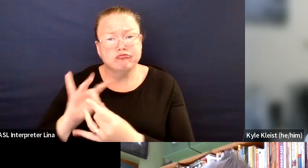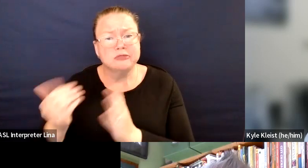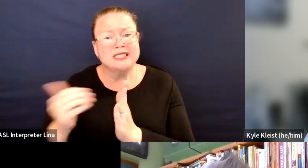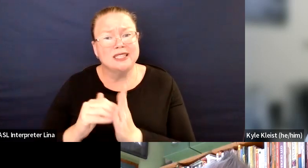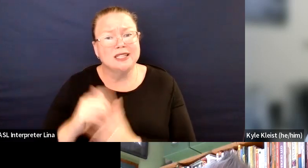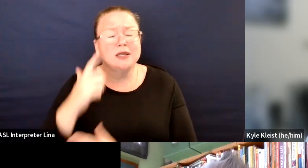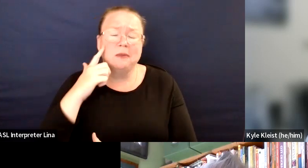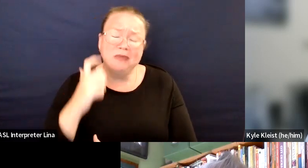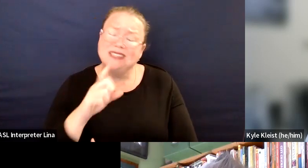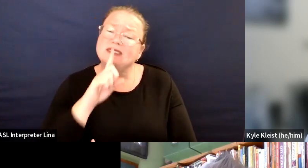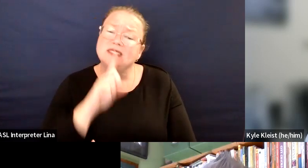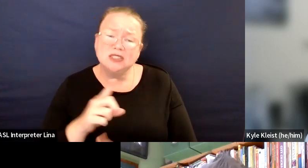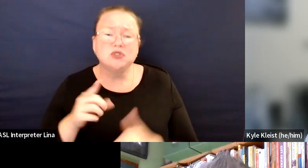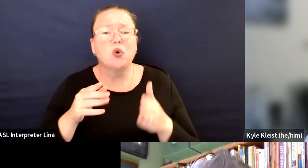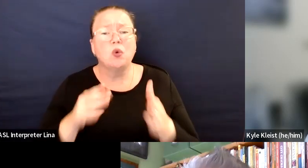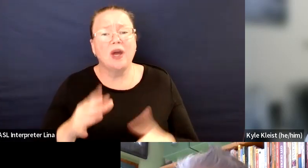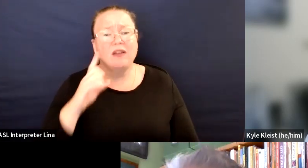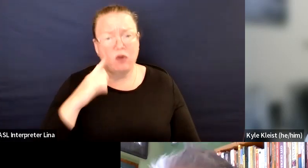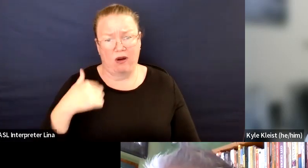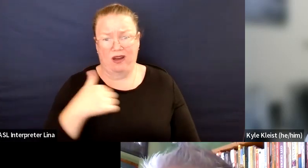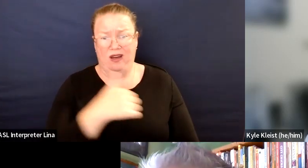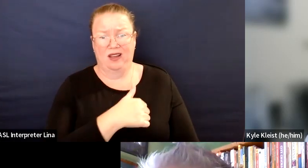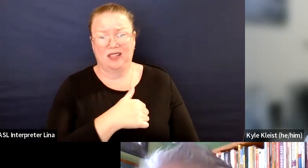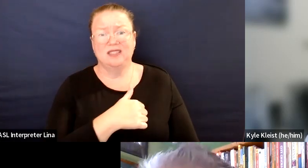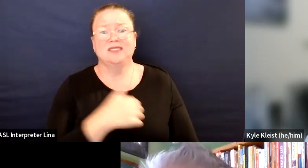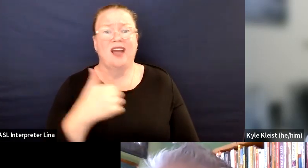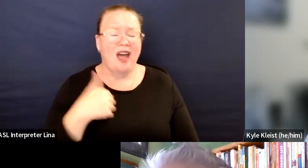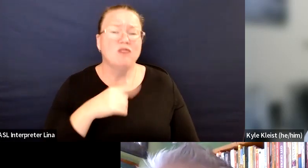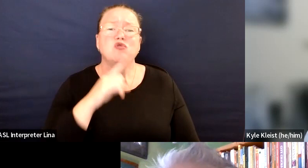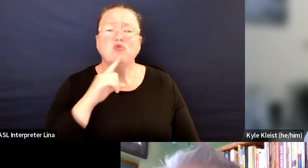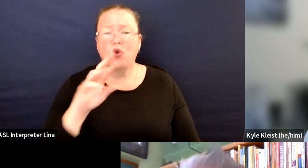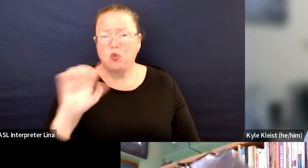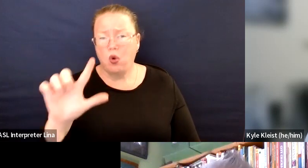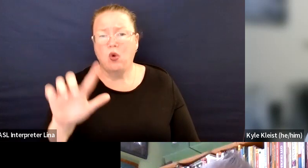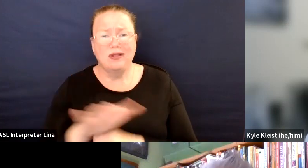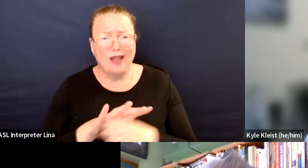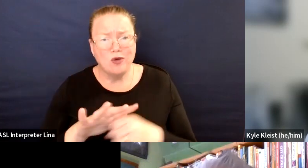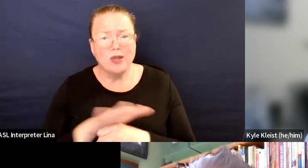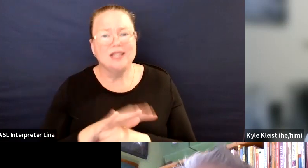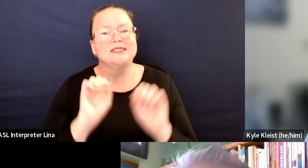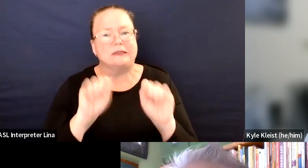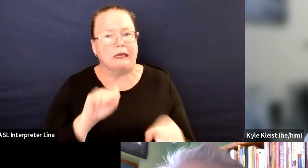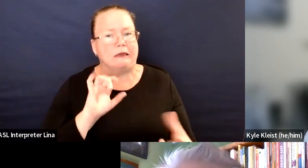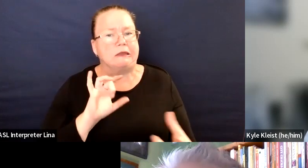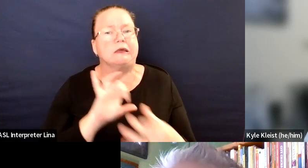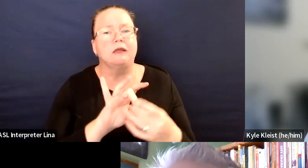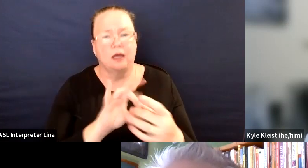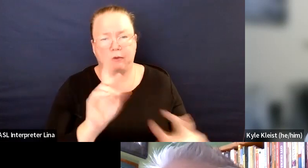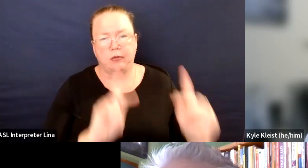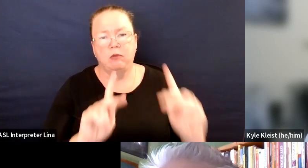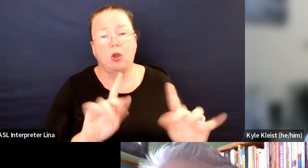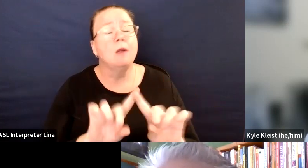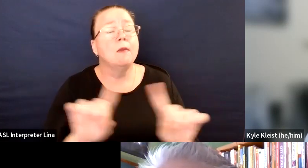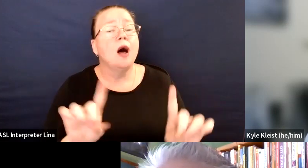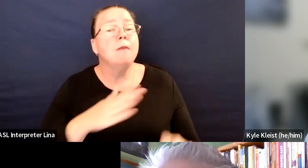because it is a way for those of us that have really rural service areas to be able to connect people. But